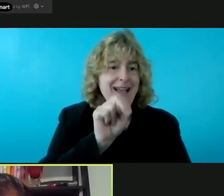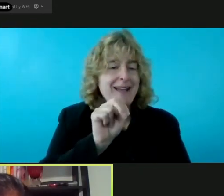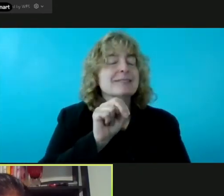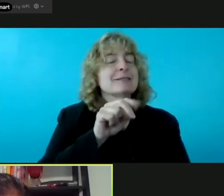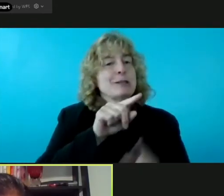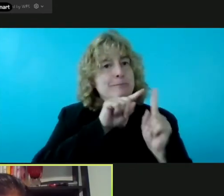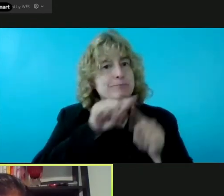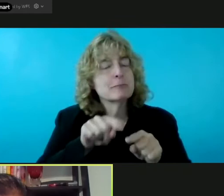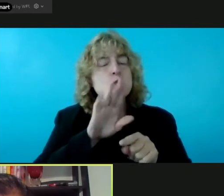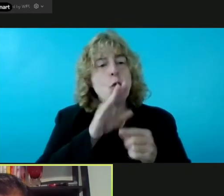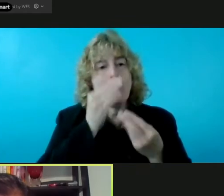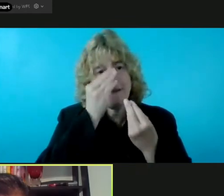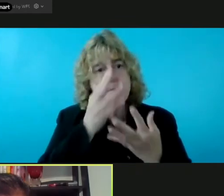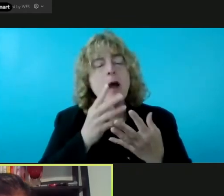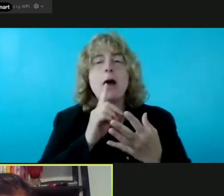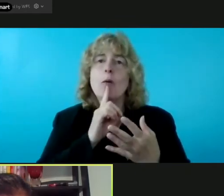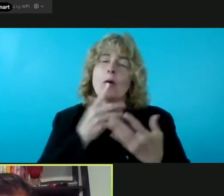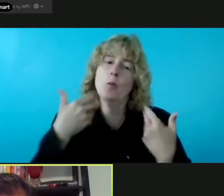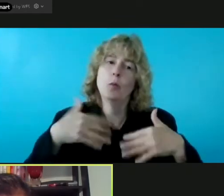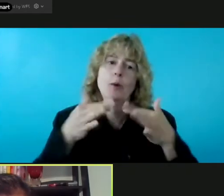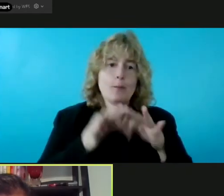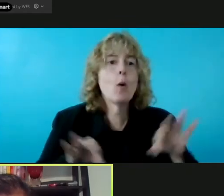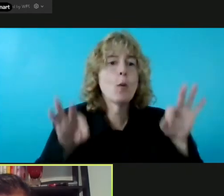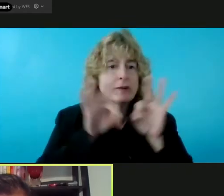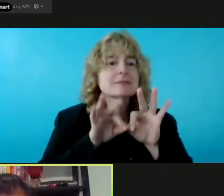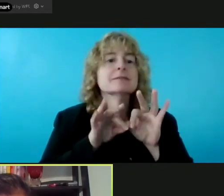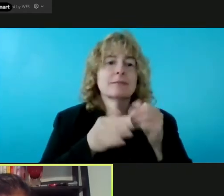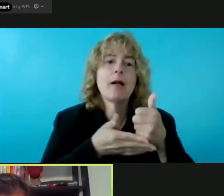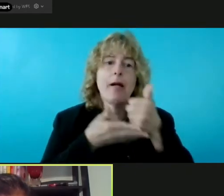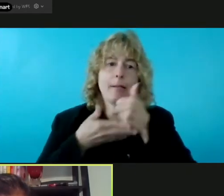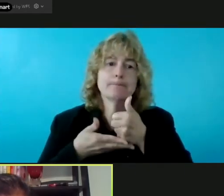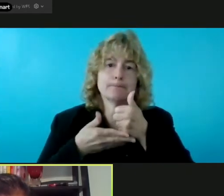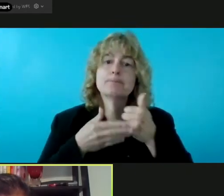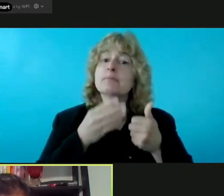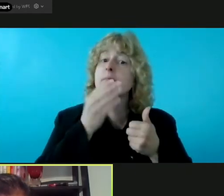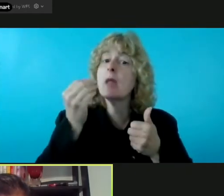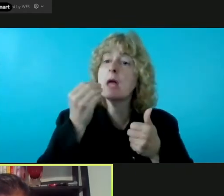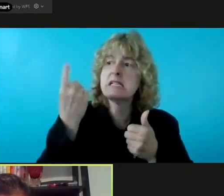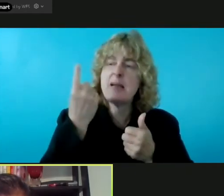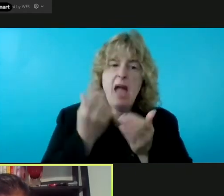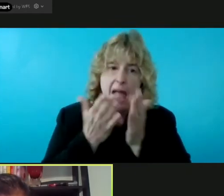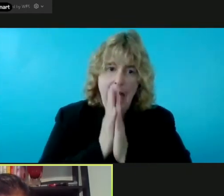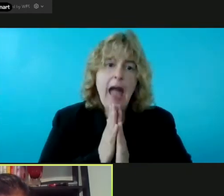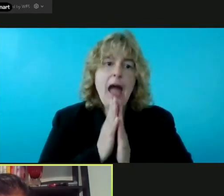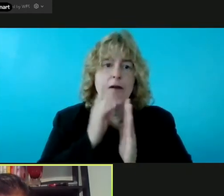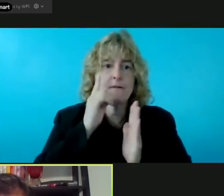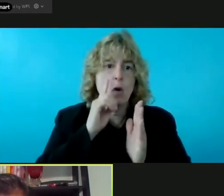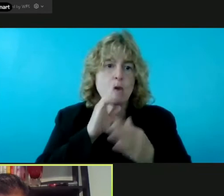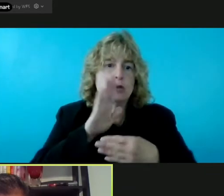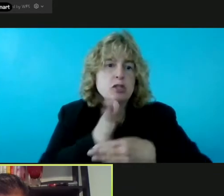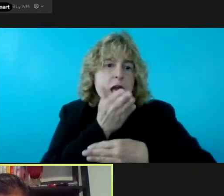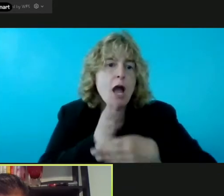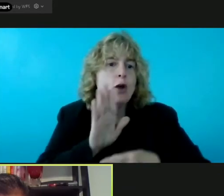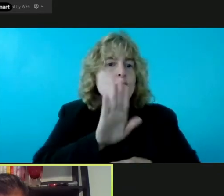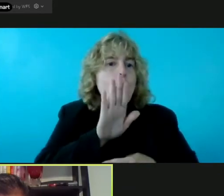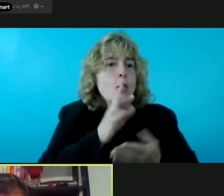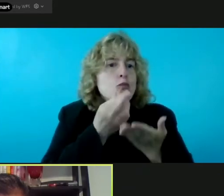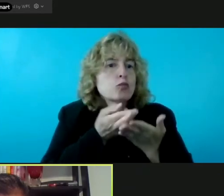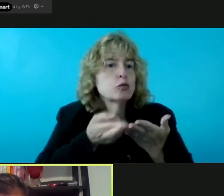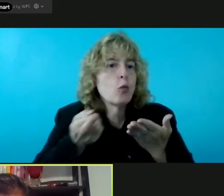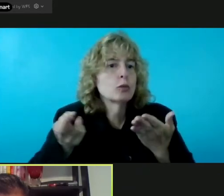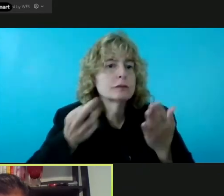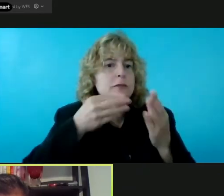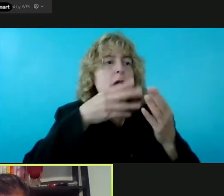super important. There was a request if we could, we'll share some of the information that was on the last slide. There was